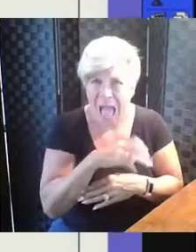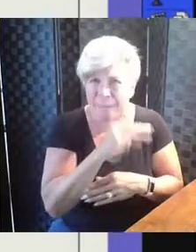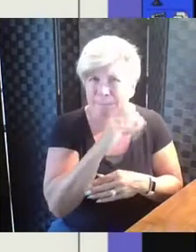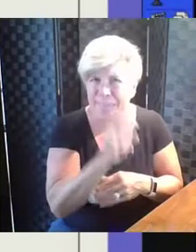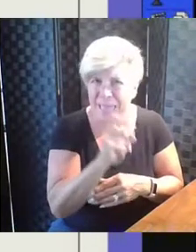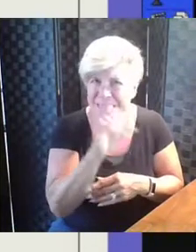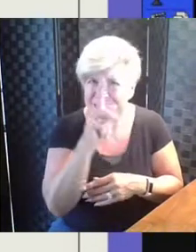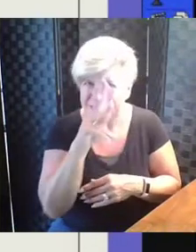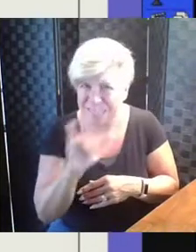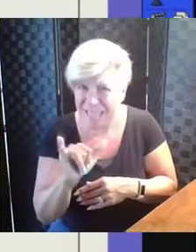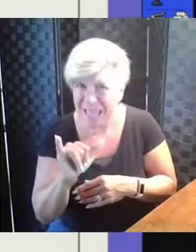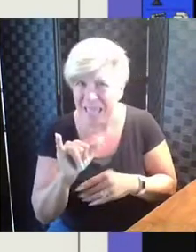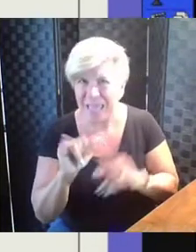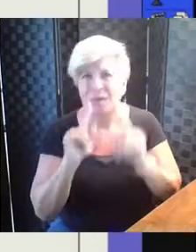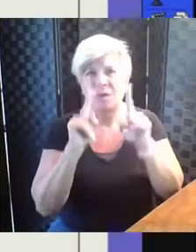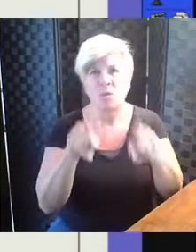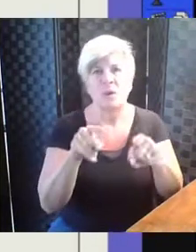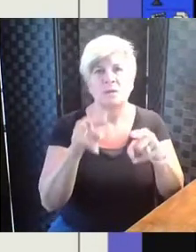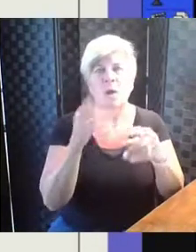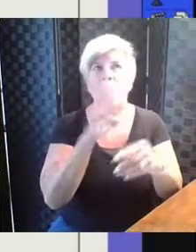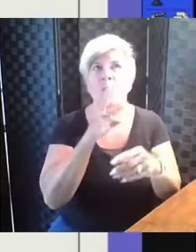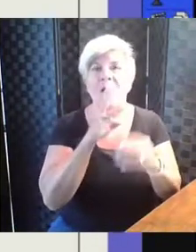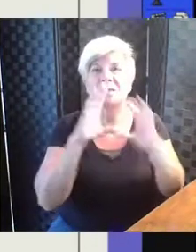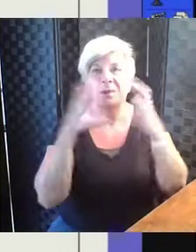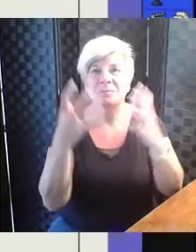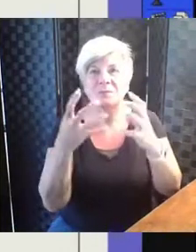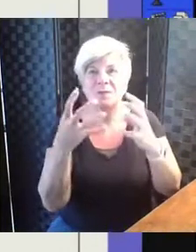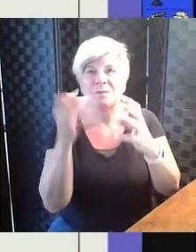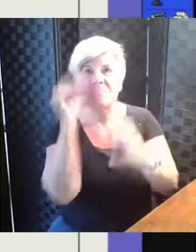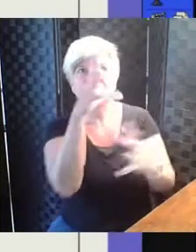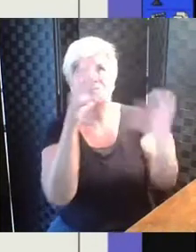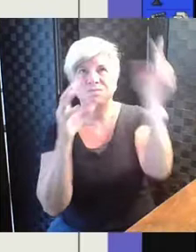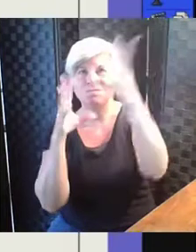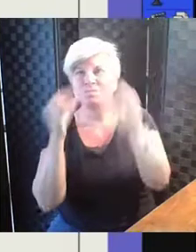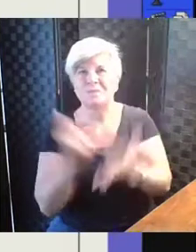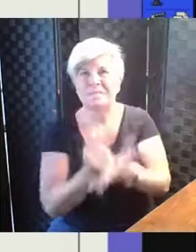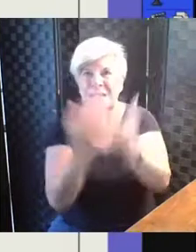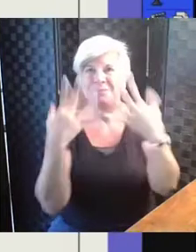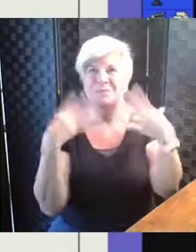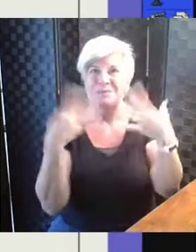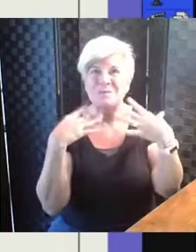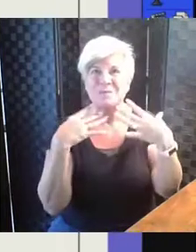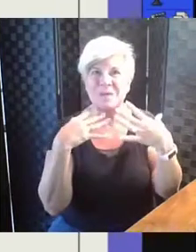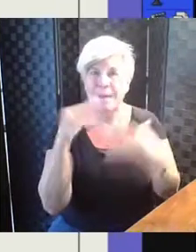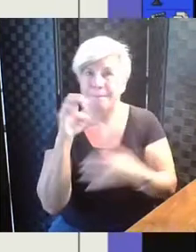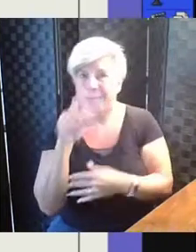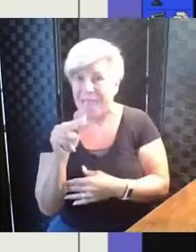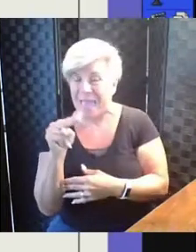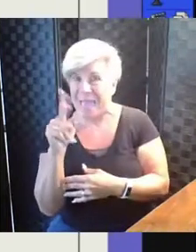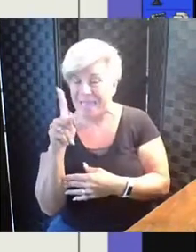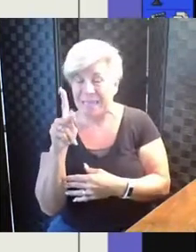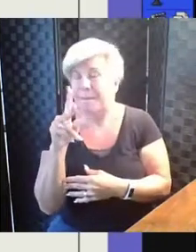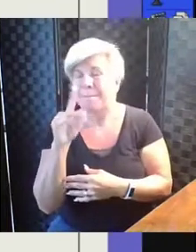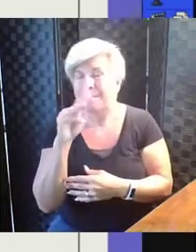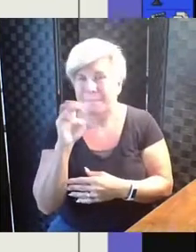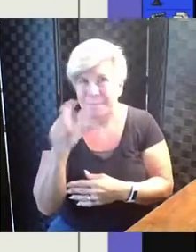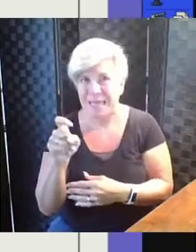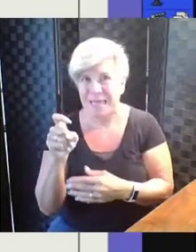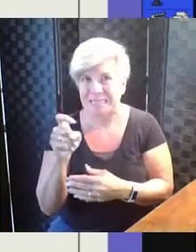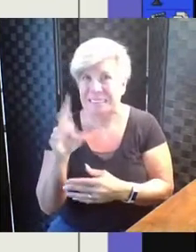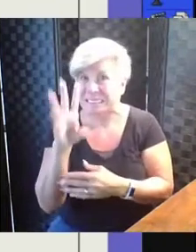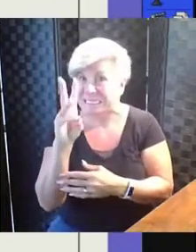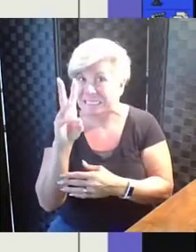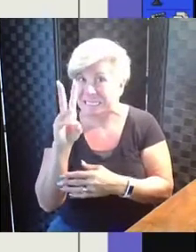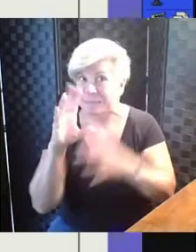outside. Max and Skye are going to have a water balloon fight to cool off. Max fills up 6 balloons with water.